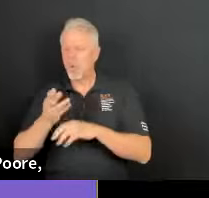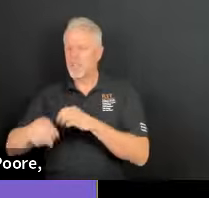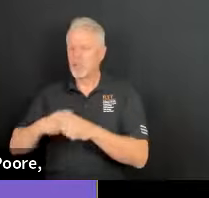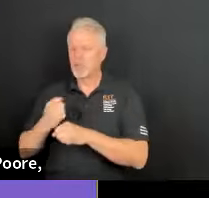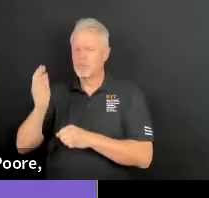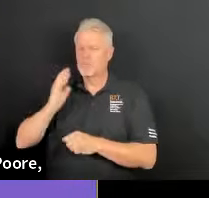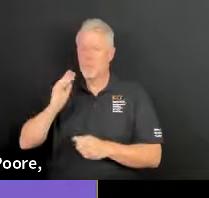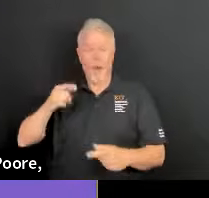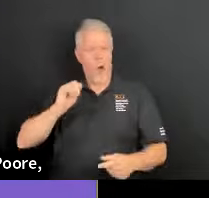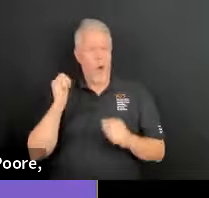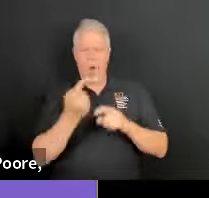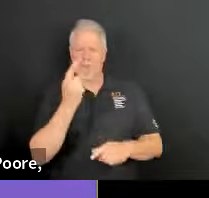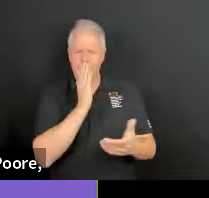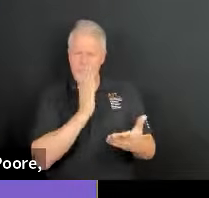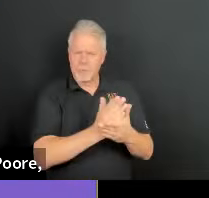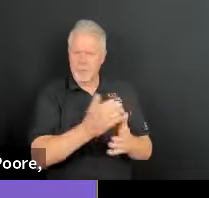quitting the substance.